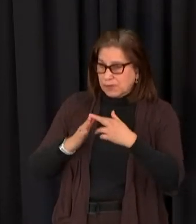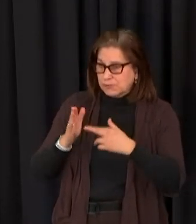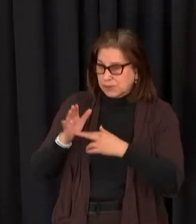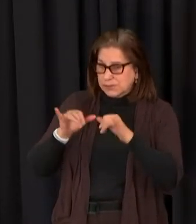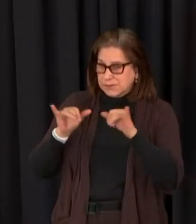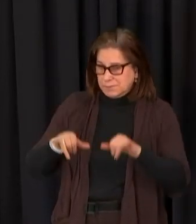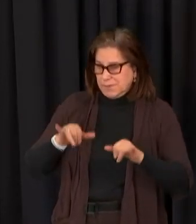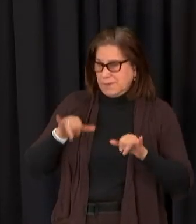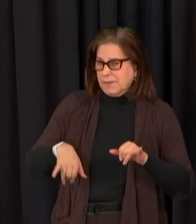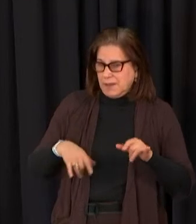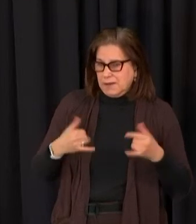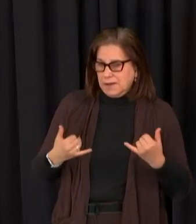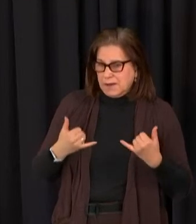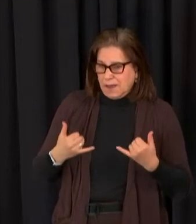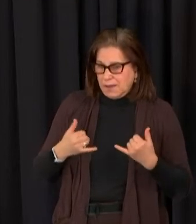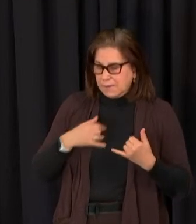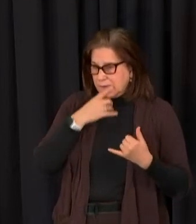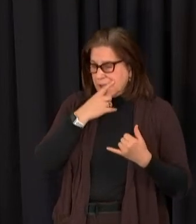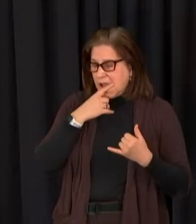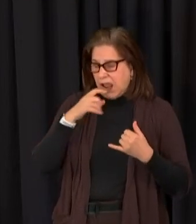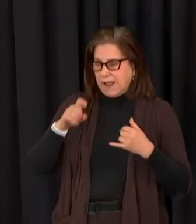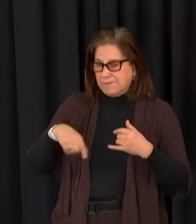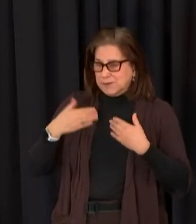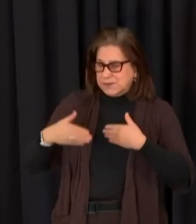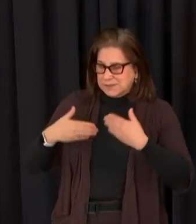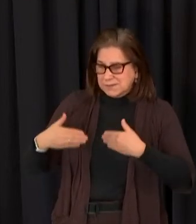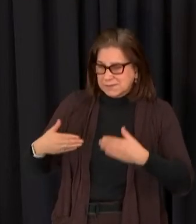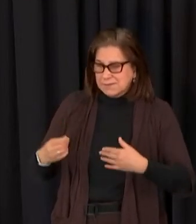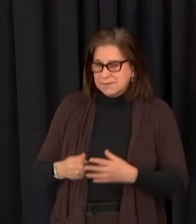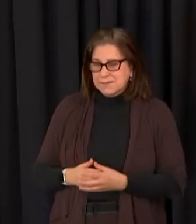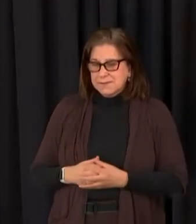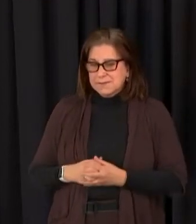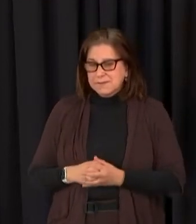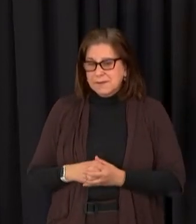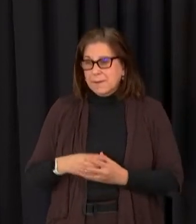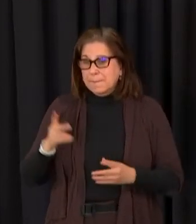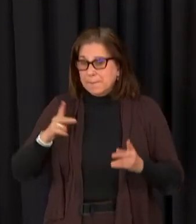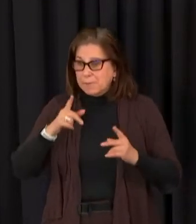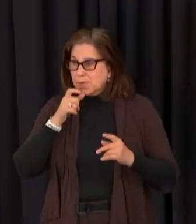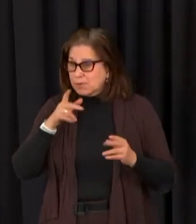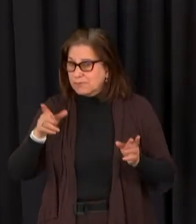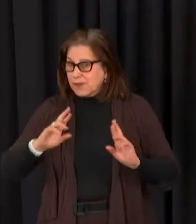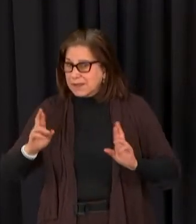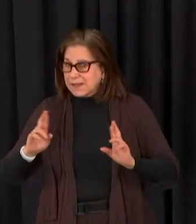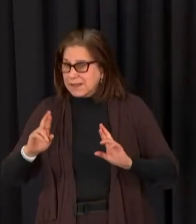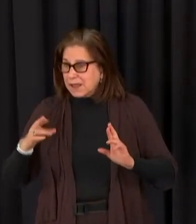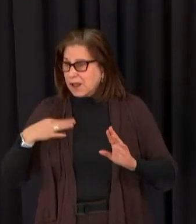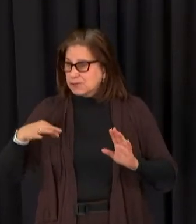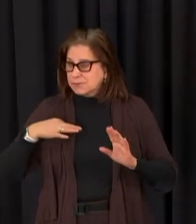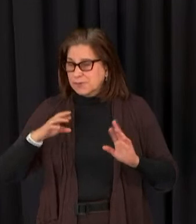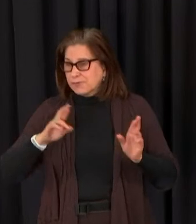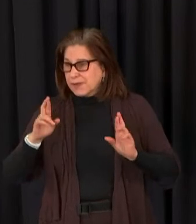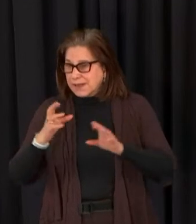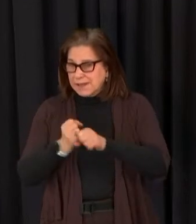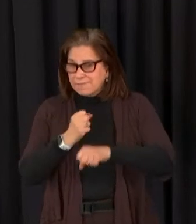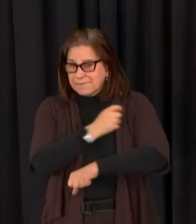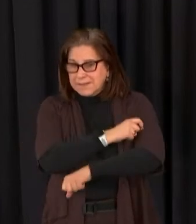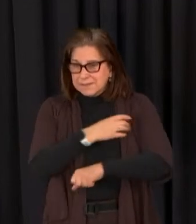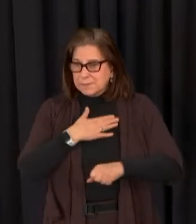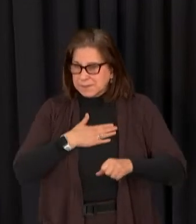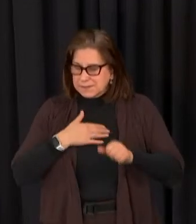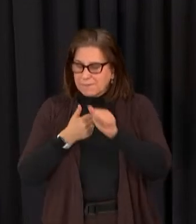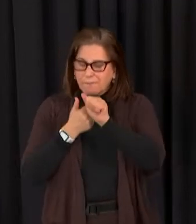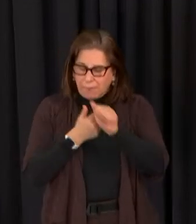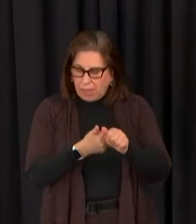none of this will work if people who are eligible aren't in the system. So we